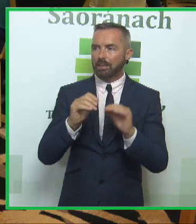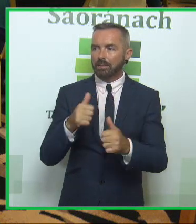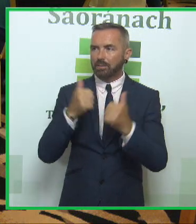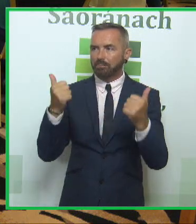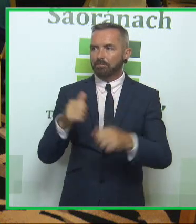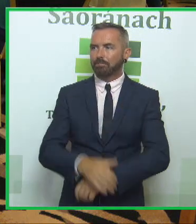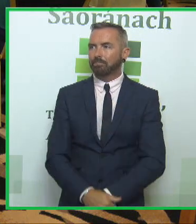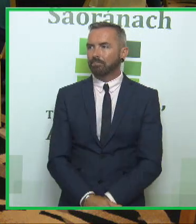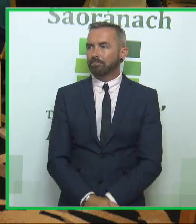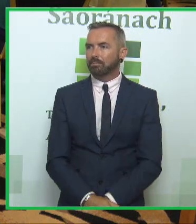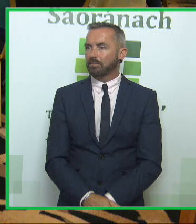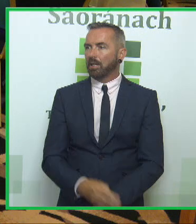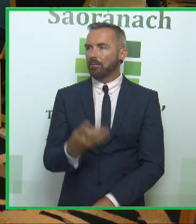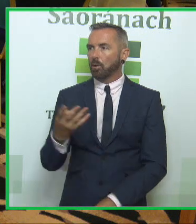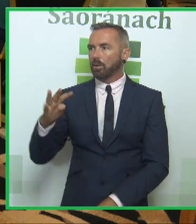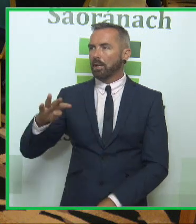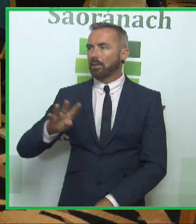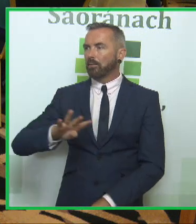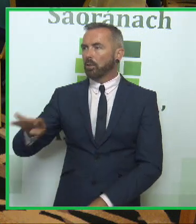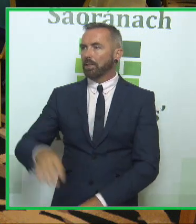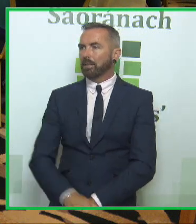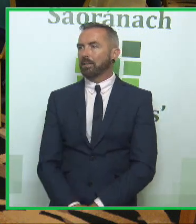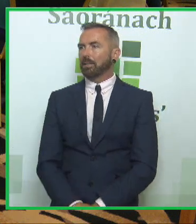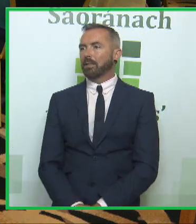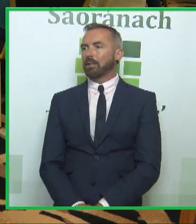points. Table 4, 9 and 14, please.